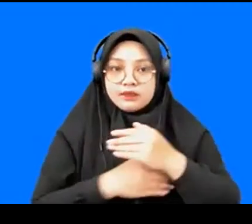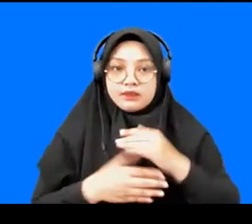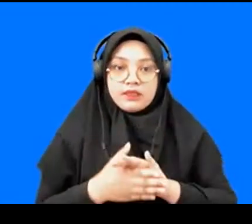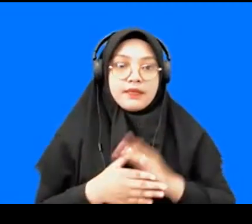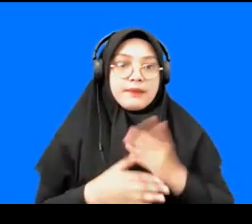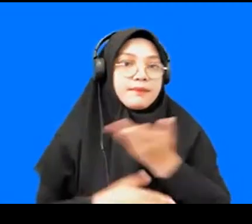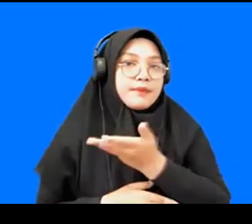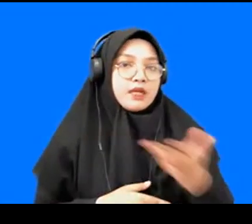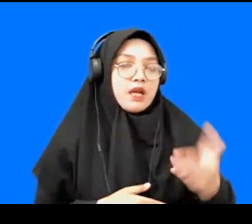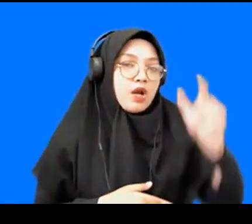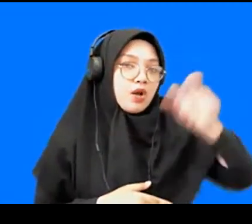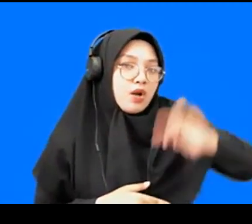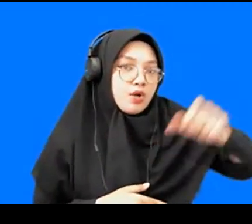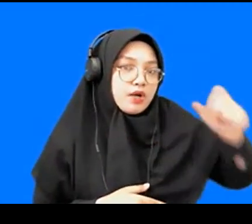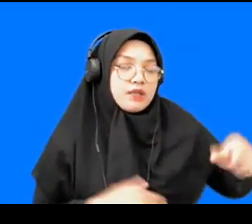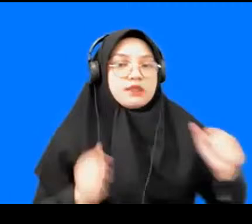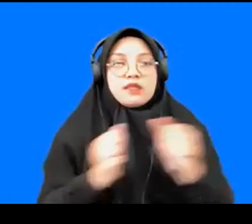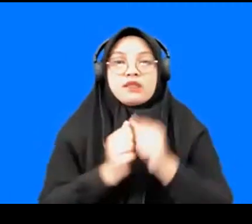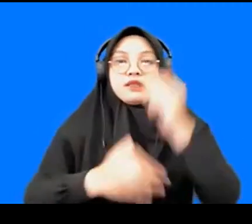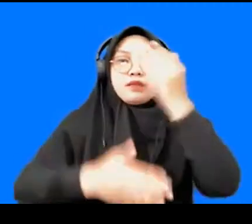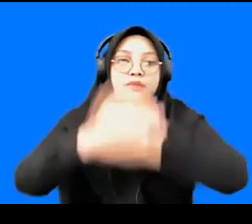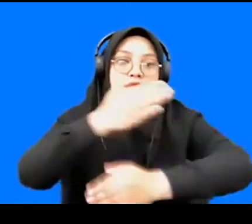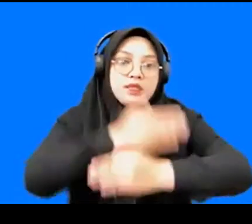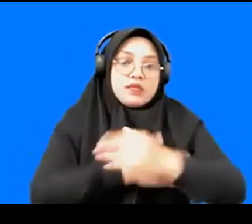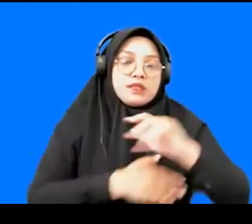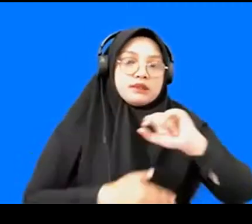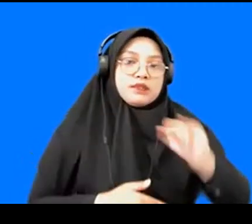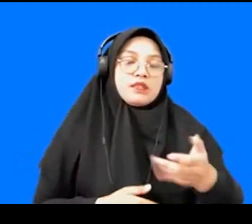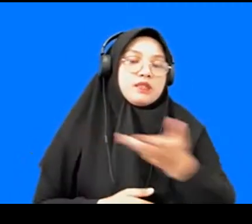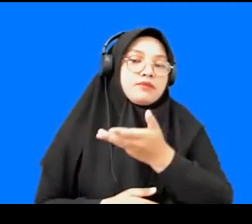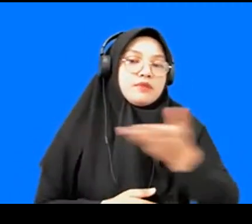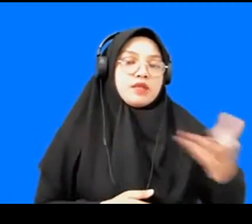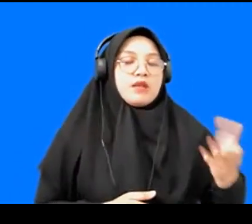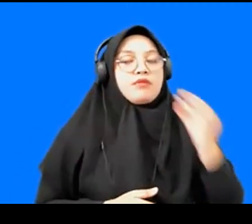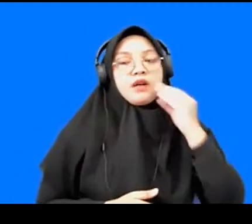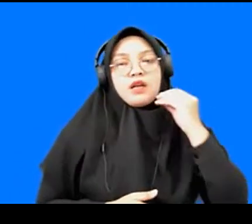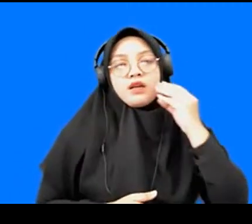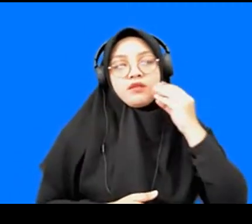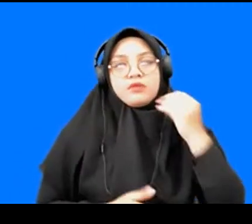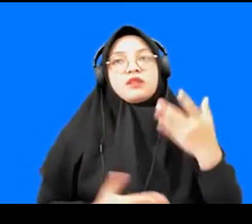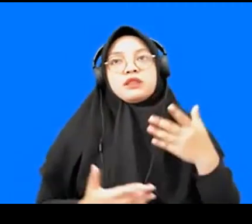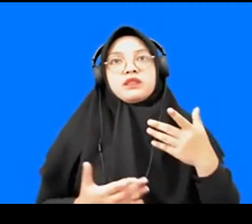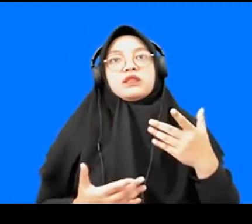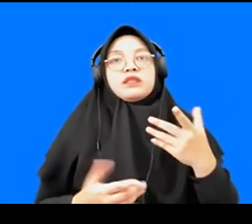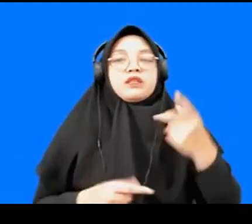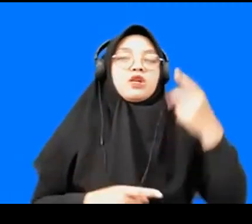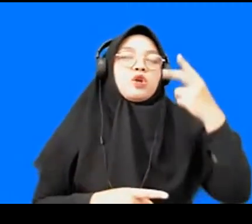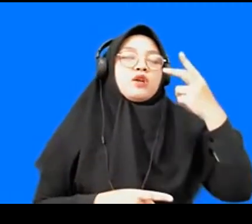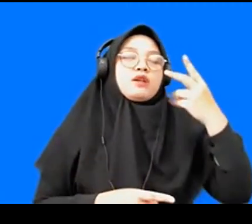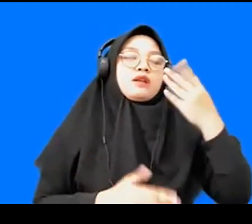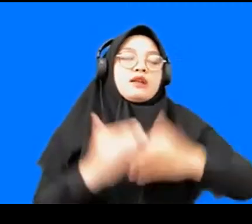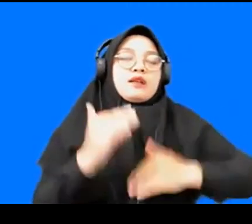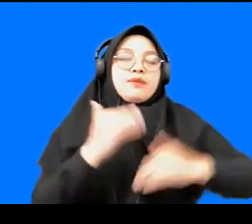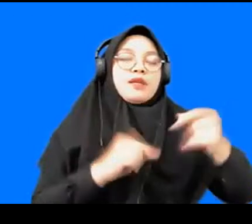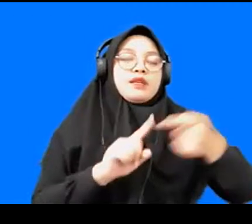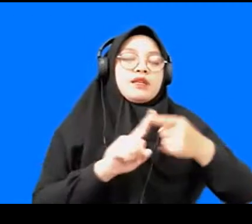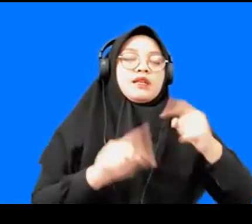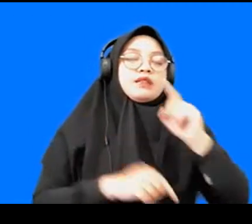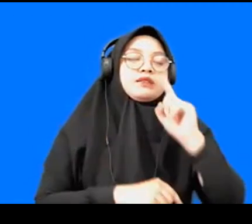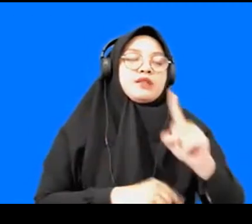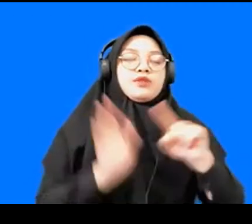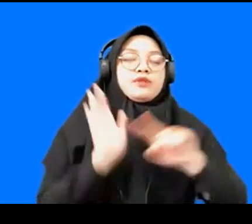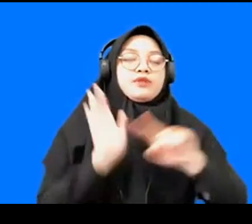have multi-discrimination. So I wonder if you can share with us how that example of